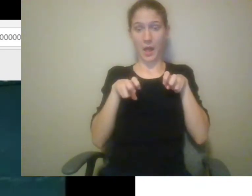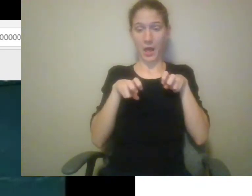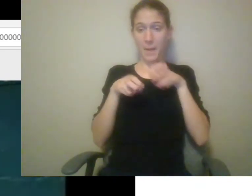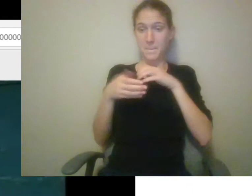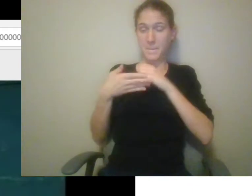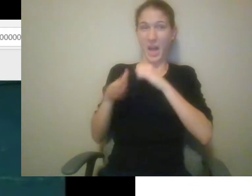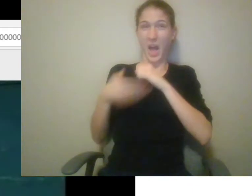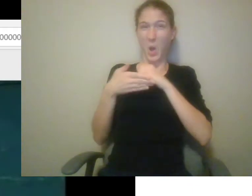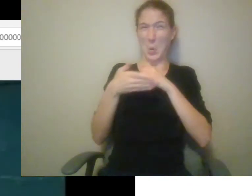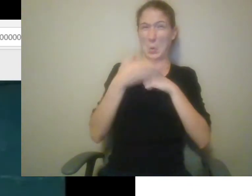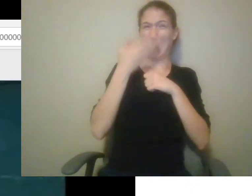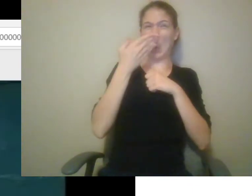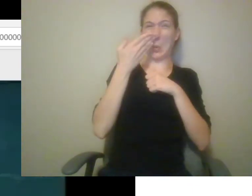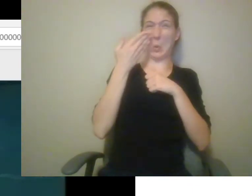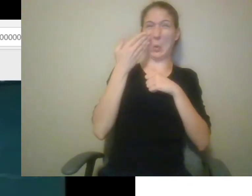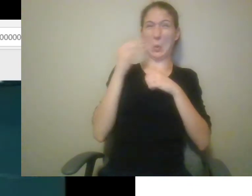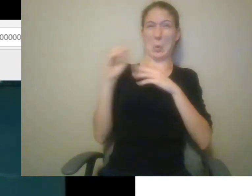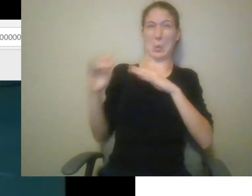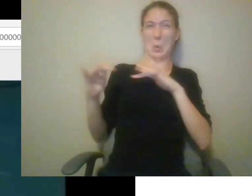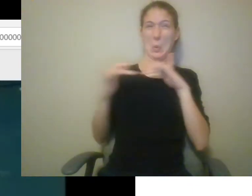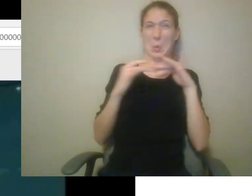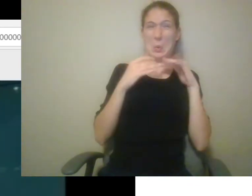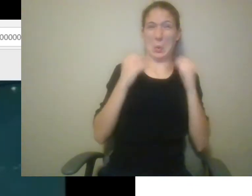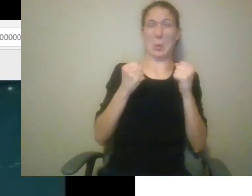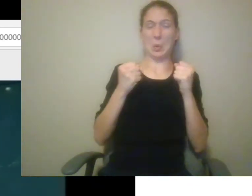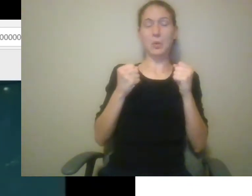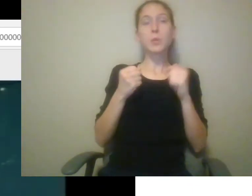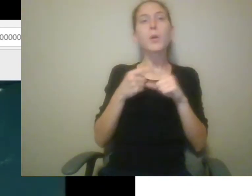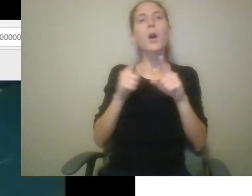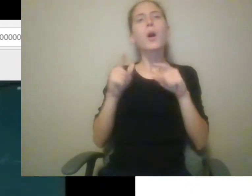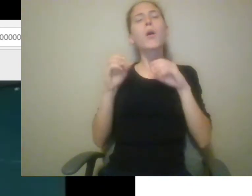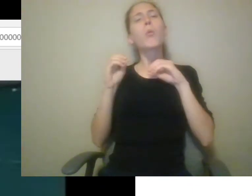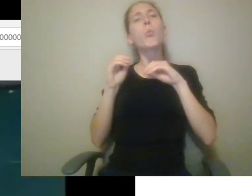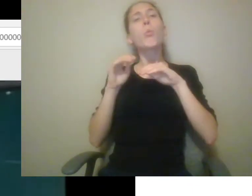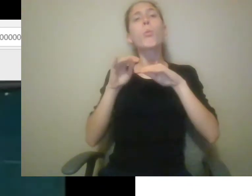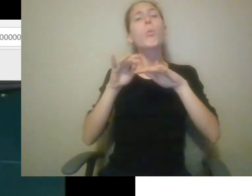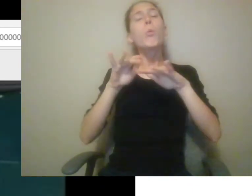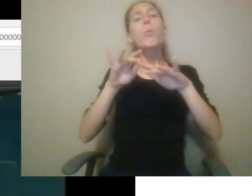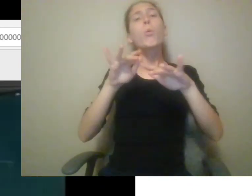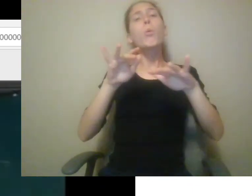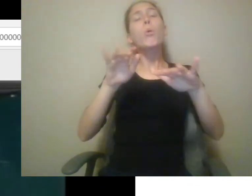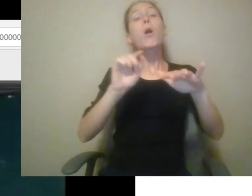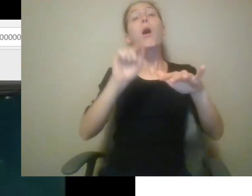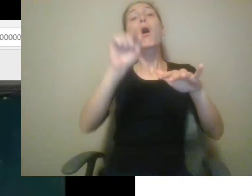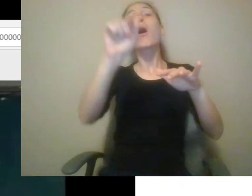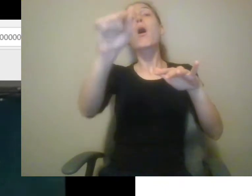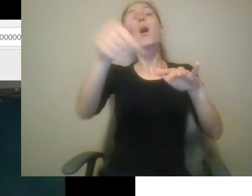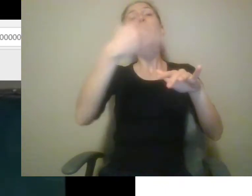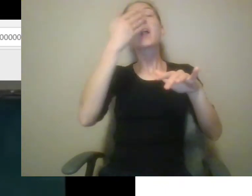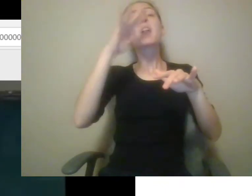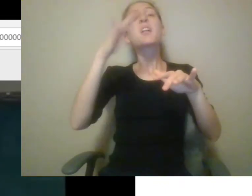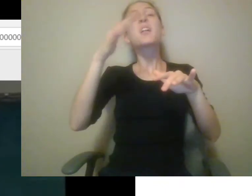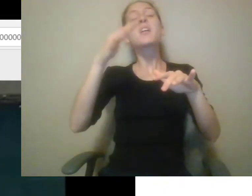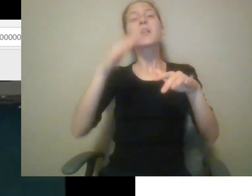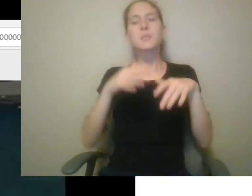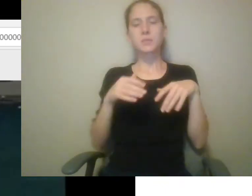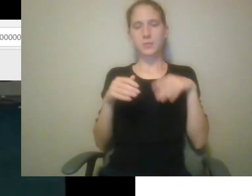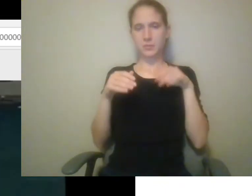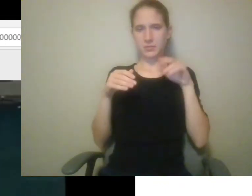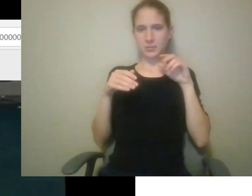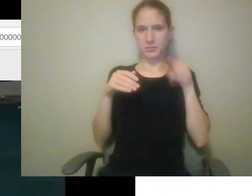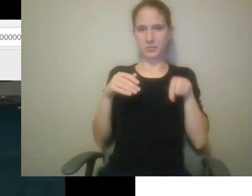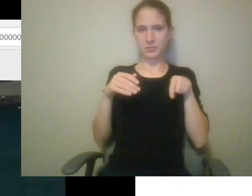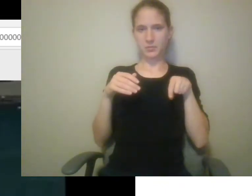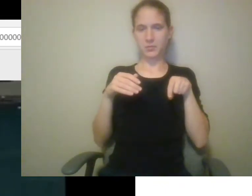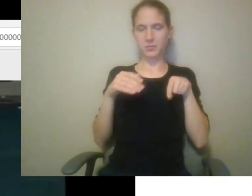example, Jarrett produced natural gas right now, Brendan, I'm sure, would be quite uncomfortable. However,